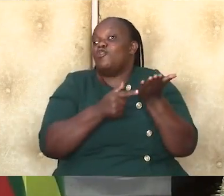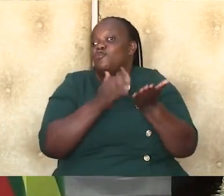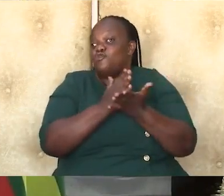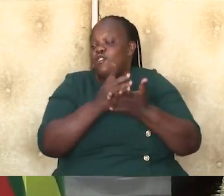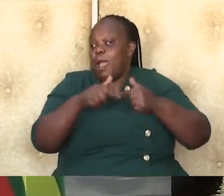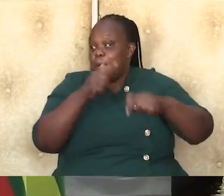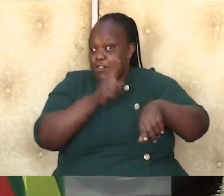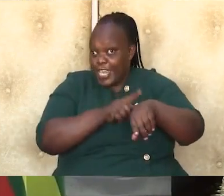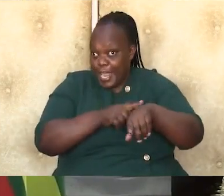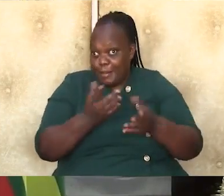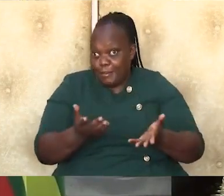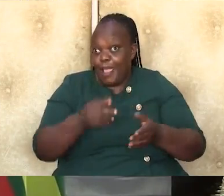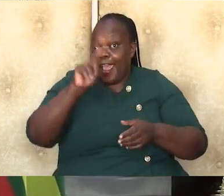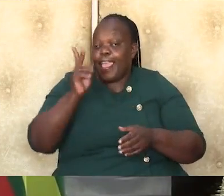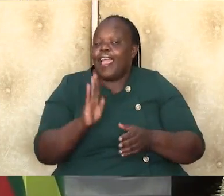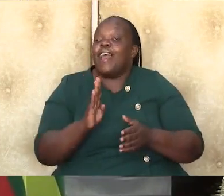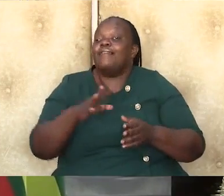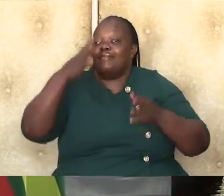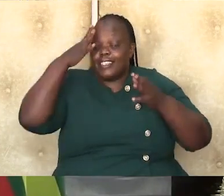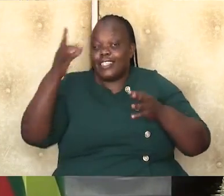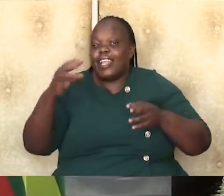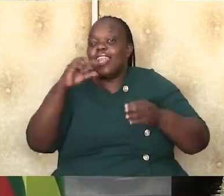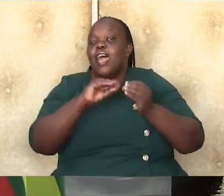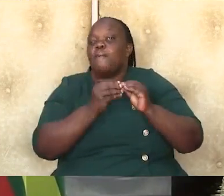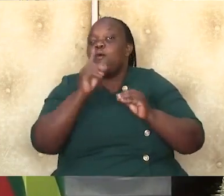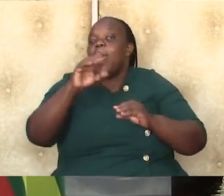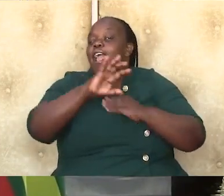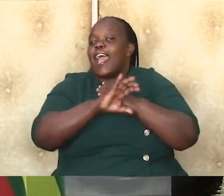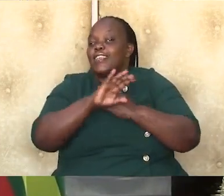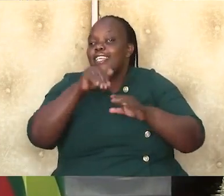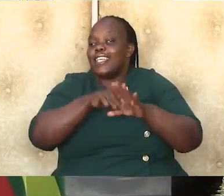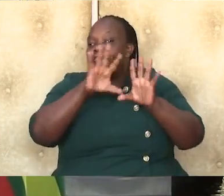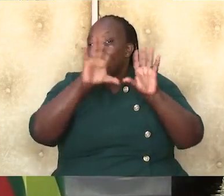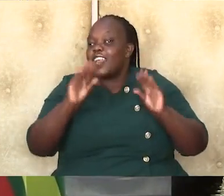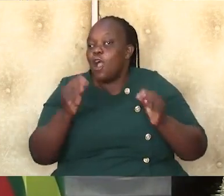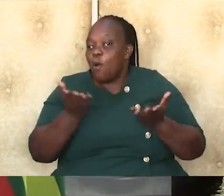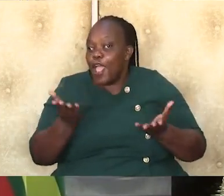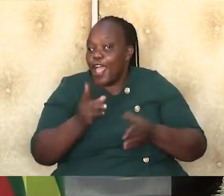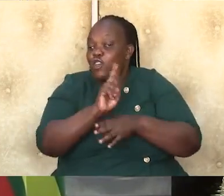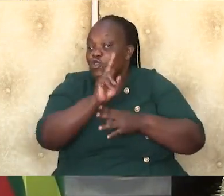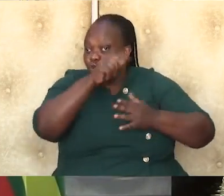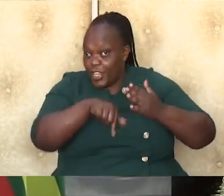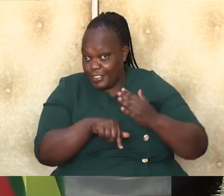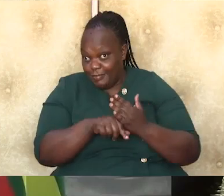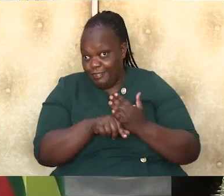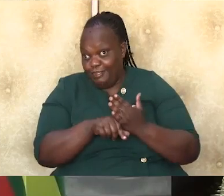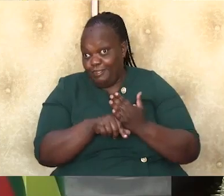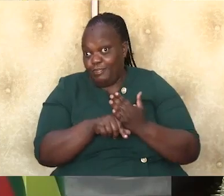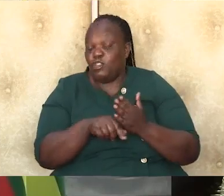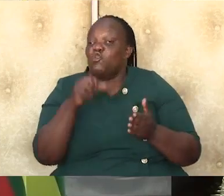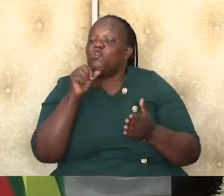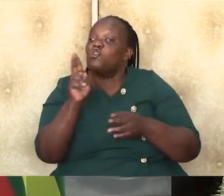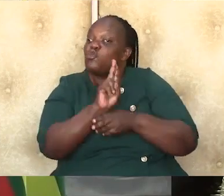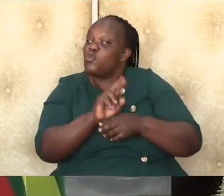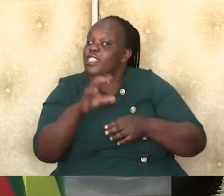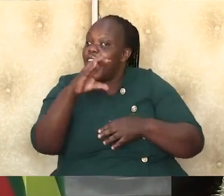time. And Kenya actually has been cited as the #1 country in Africa where we are actually using, we are not using